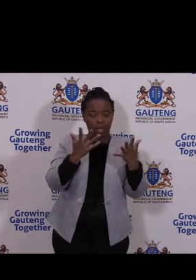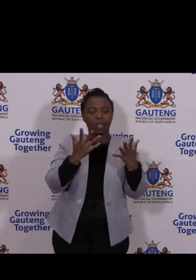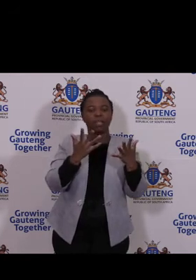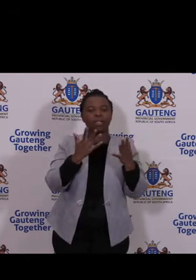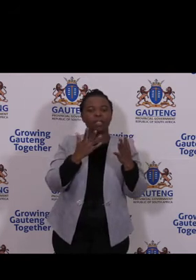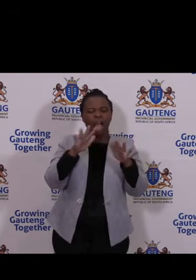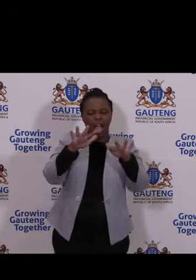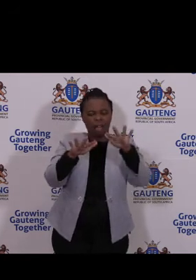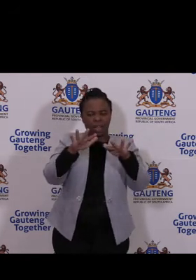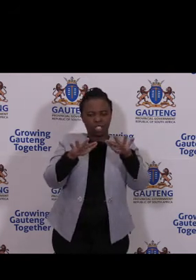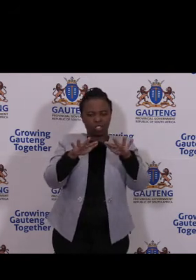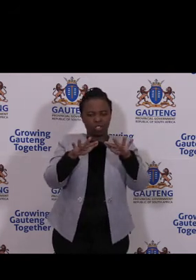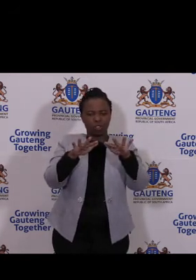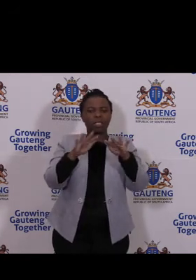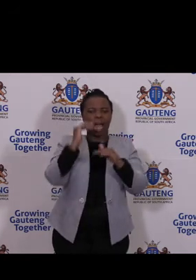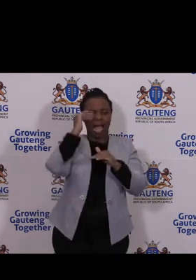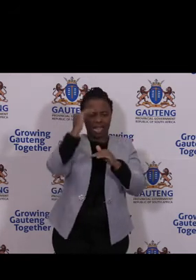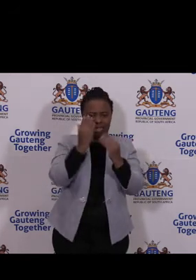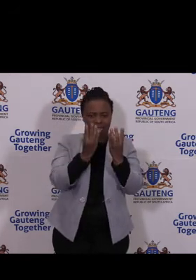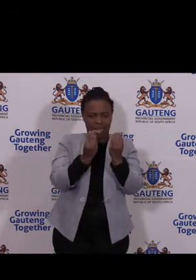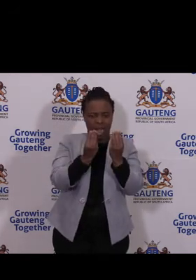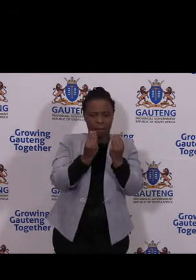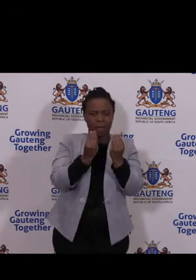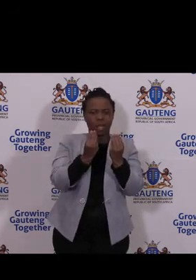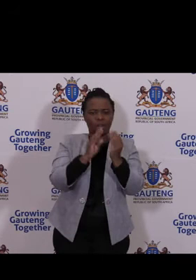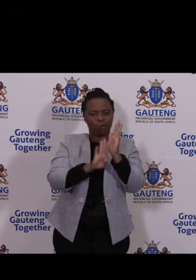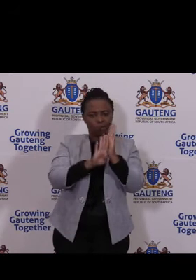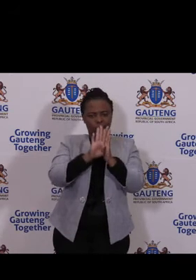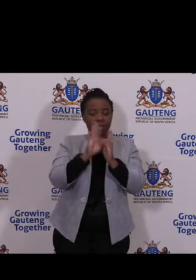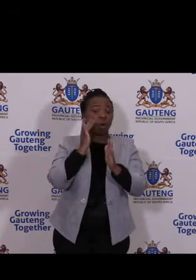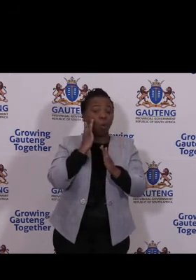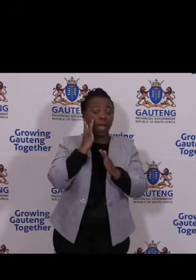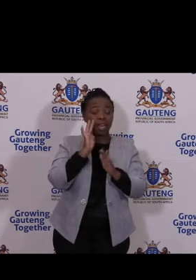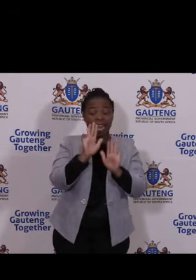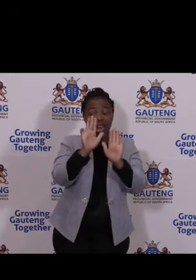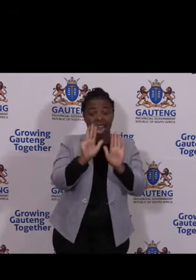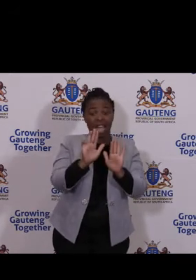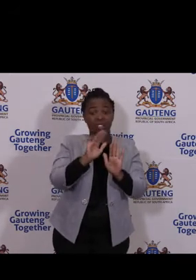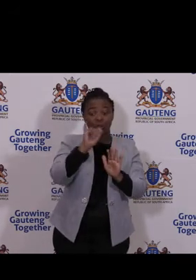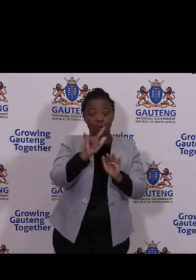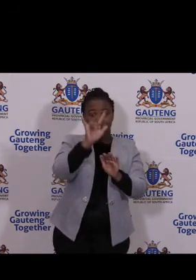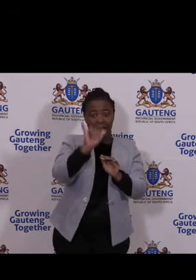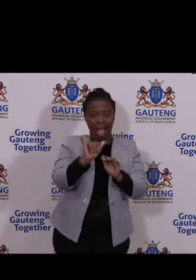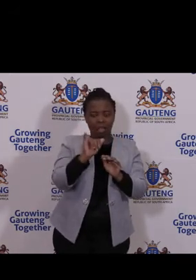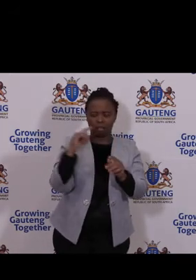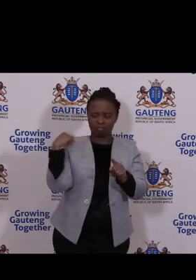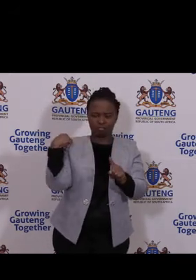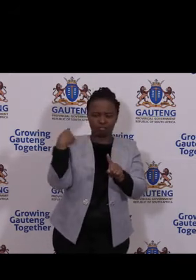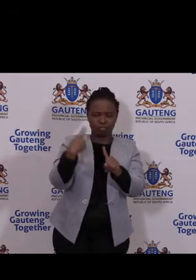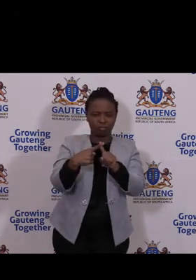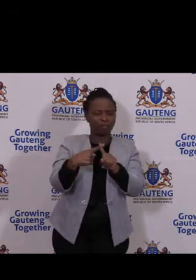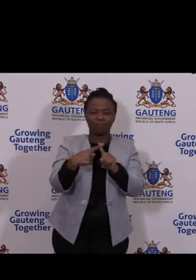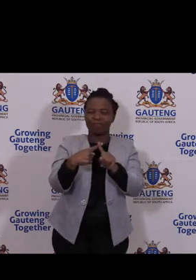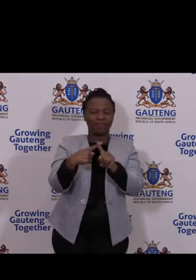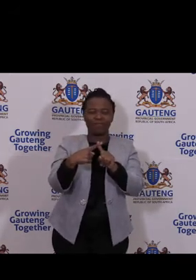number of increased cases, which was on the 9th of July. Ever since, we have not had it, and we're just